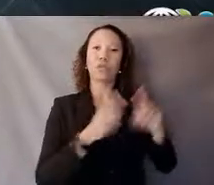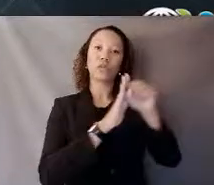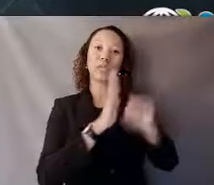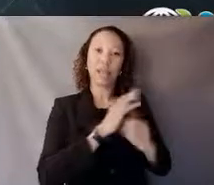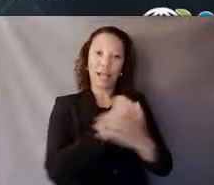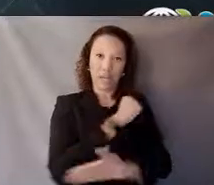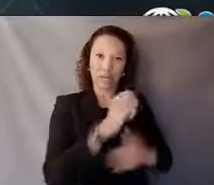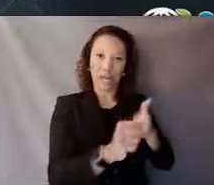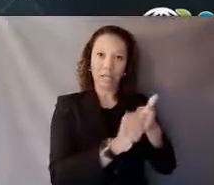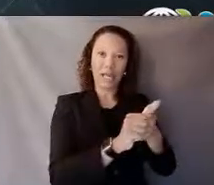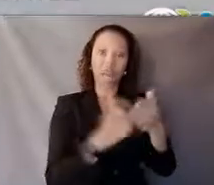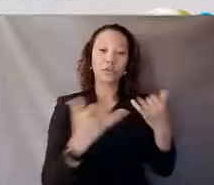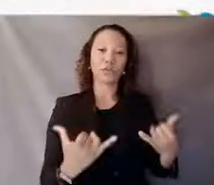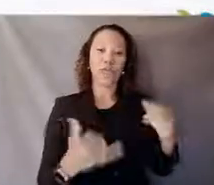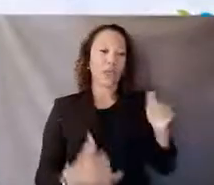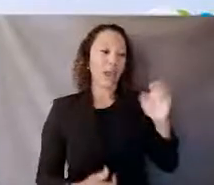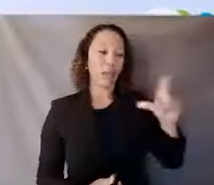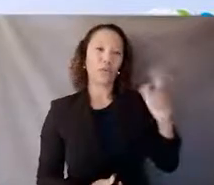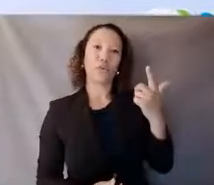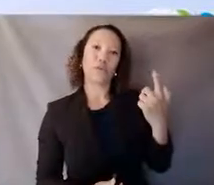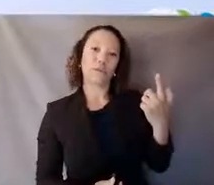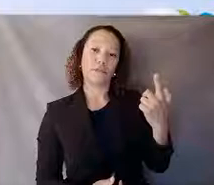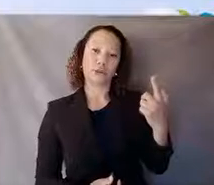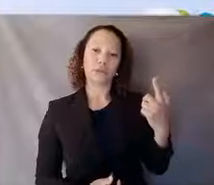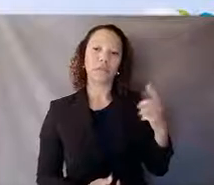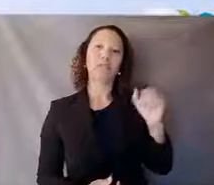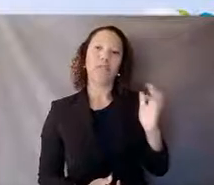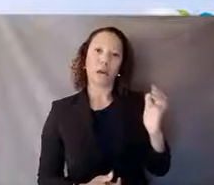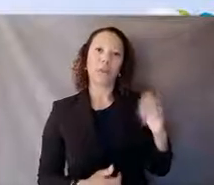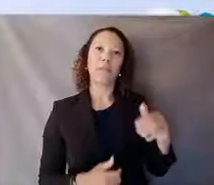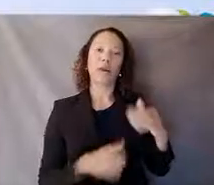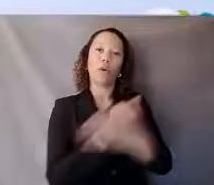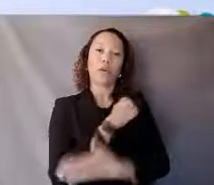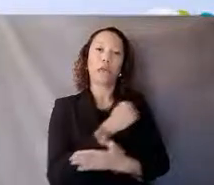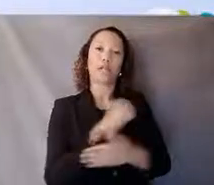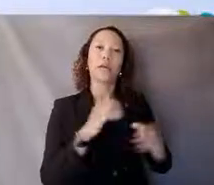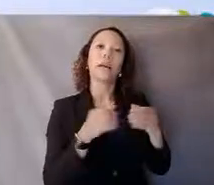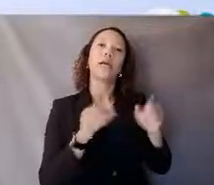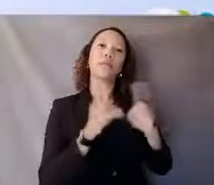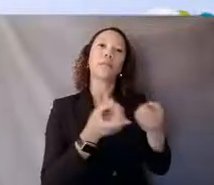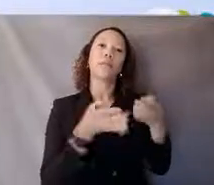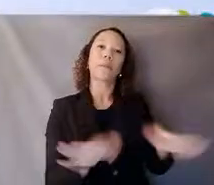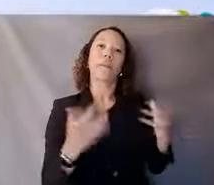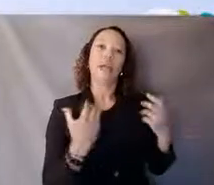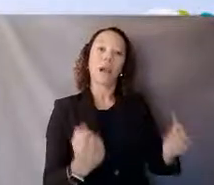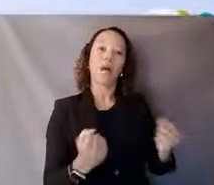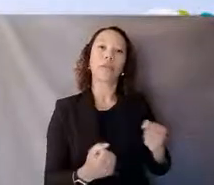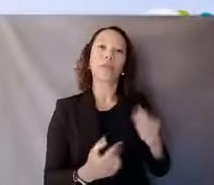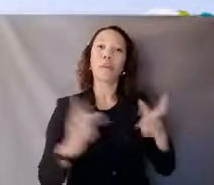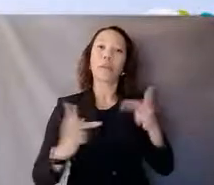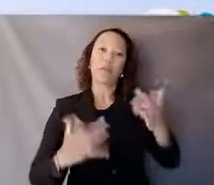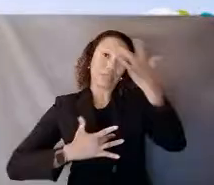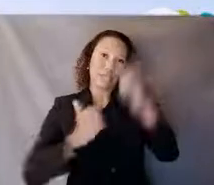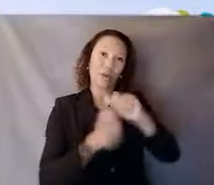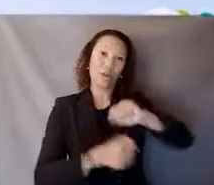updates. As of today, April 21st, according to the Sacramento County Department of Public Health, the number of confirmed